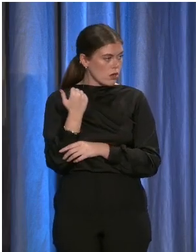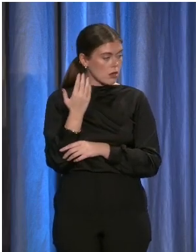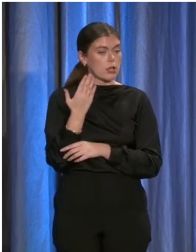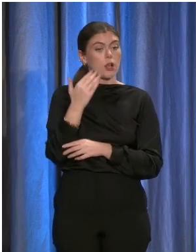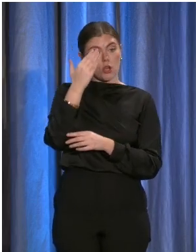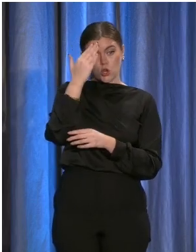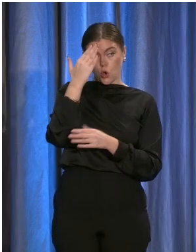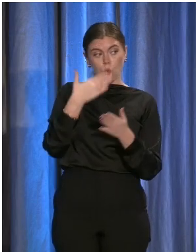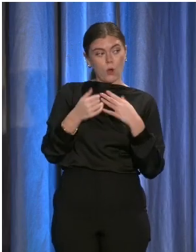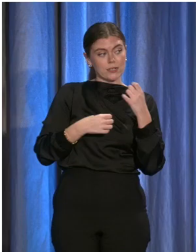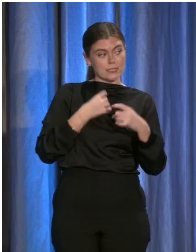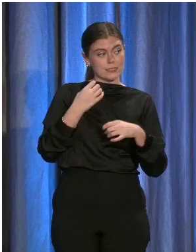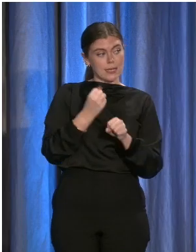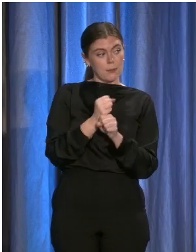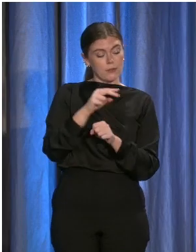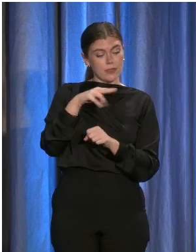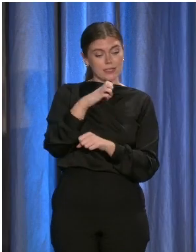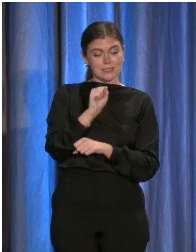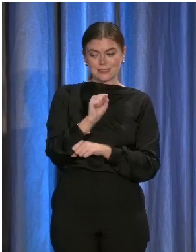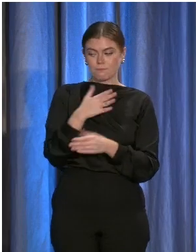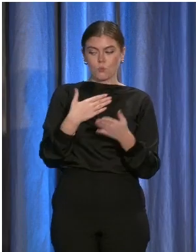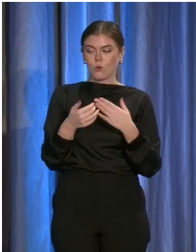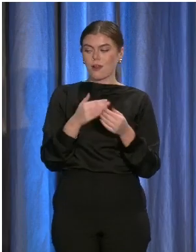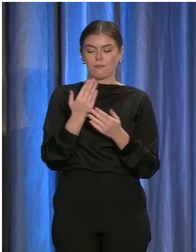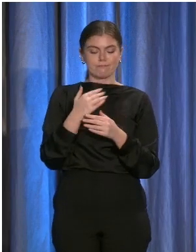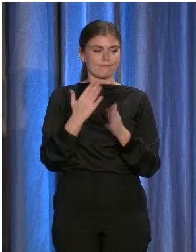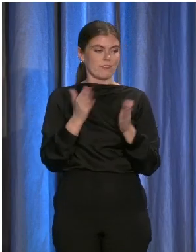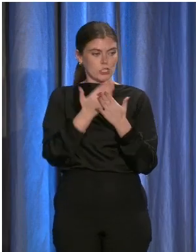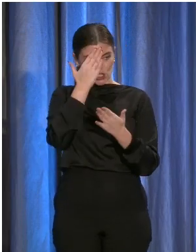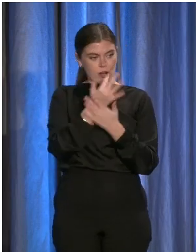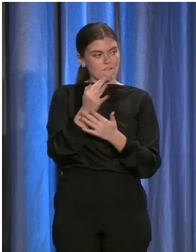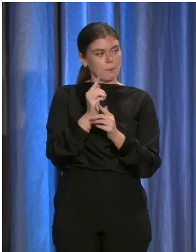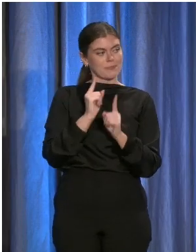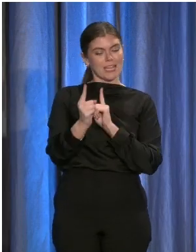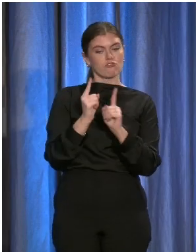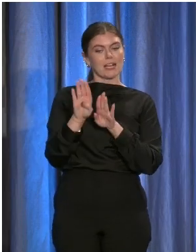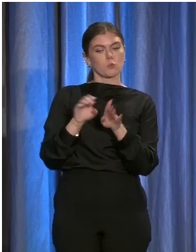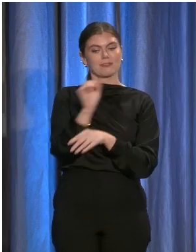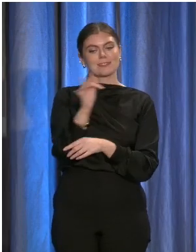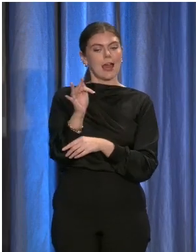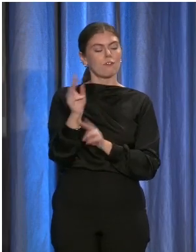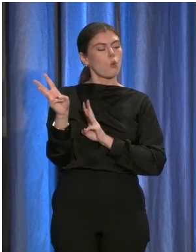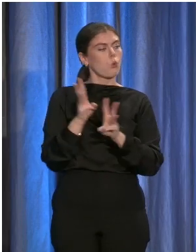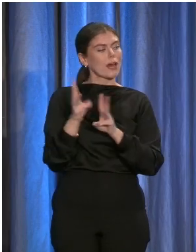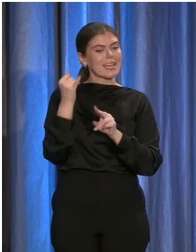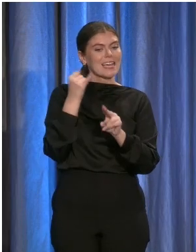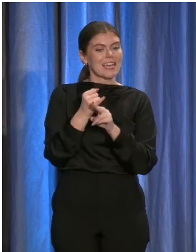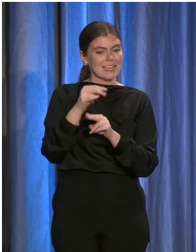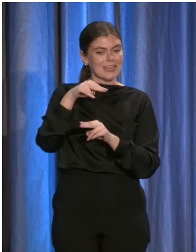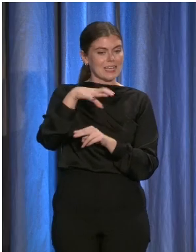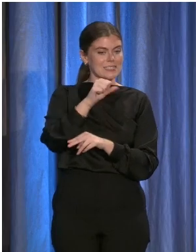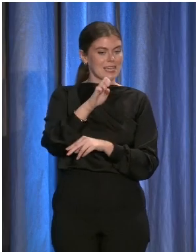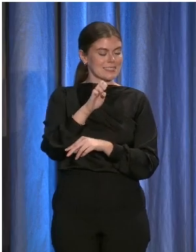about the NCSE came from their interaction with that individual member of staff who worked within